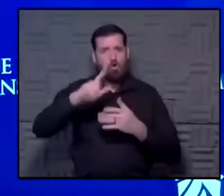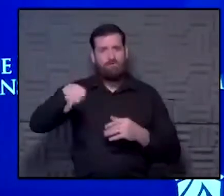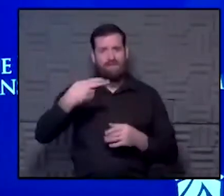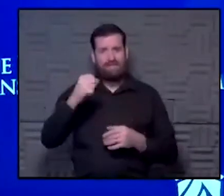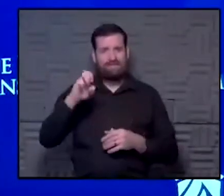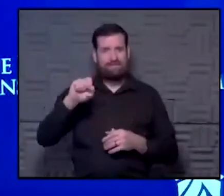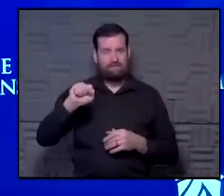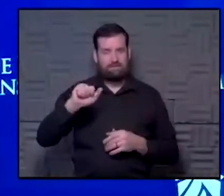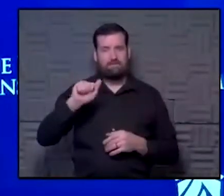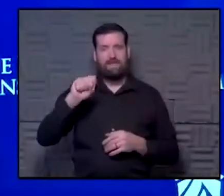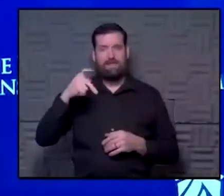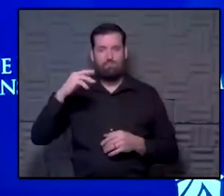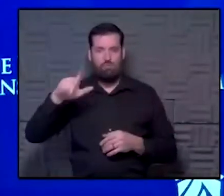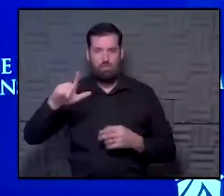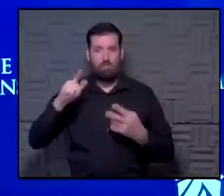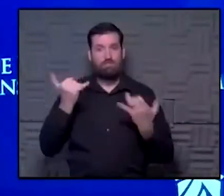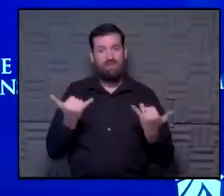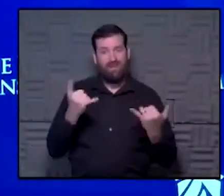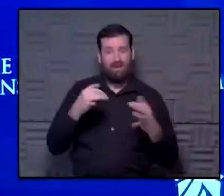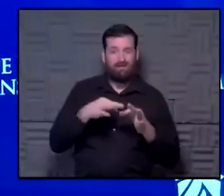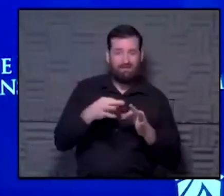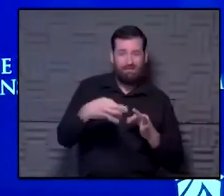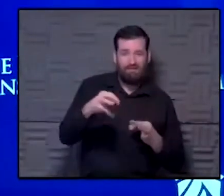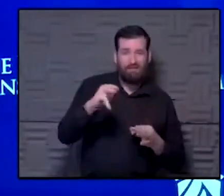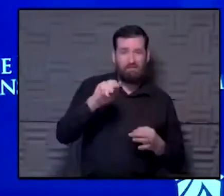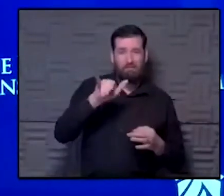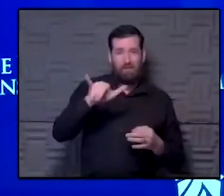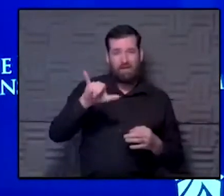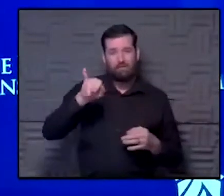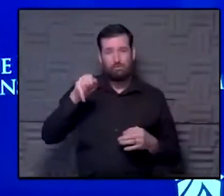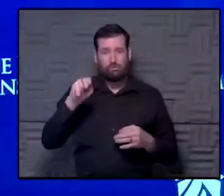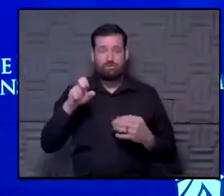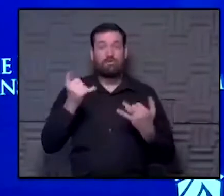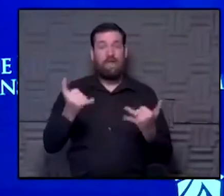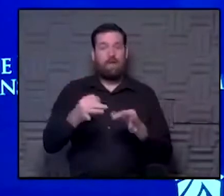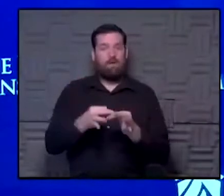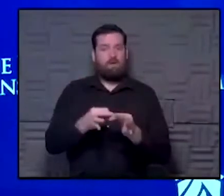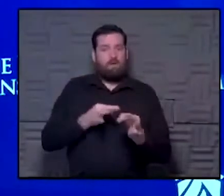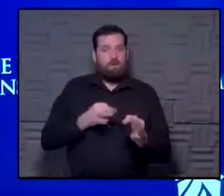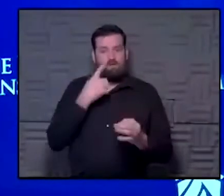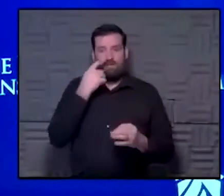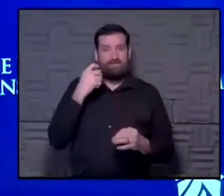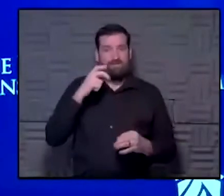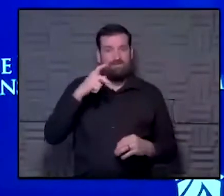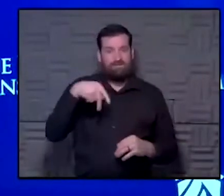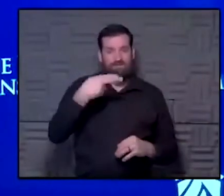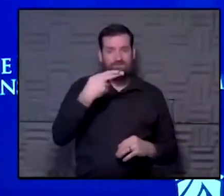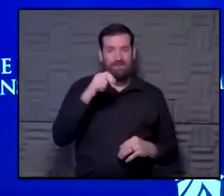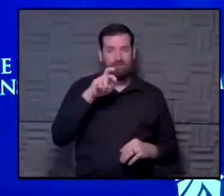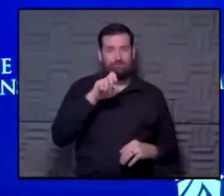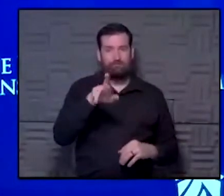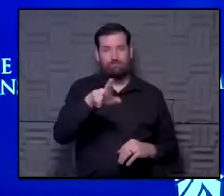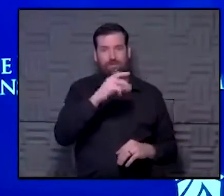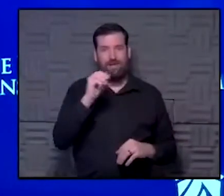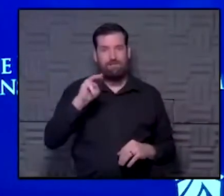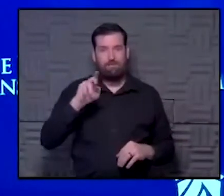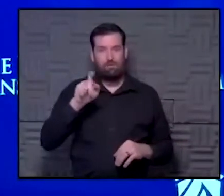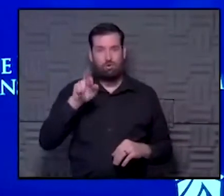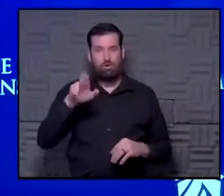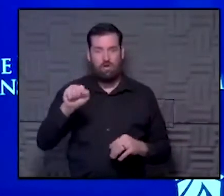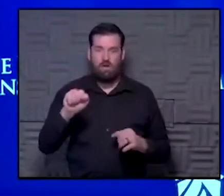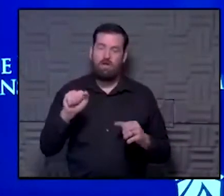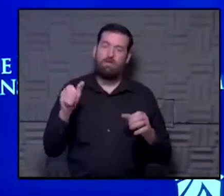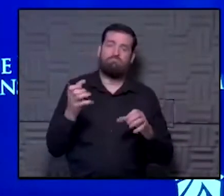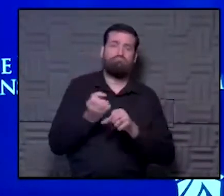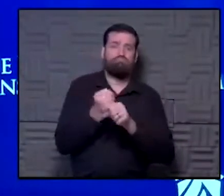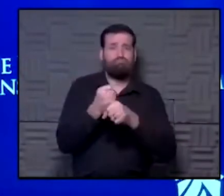got pushed back to May, June. Now it's starting to inch its way back toward April again, because Pfizer and Moderna look like they're going to be able to ramp up production. And